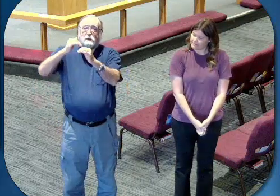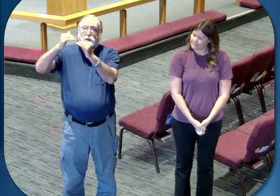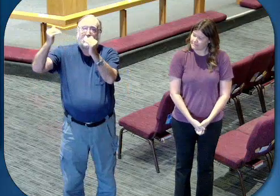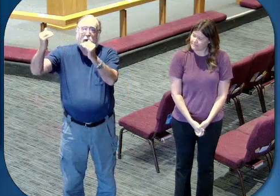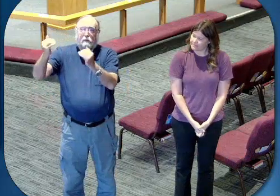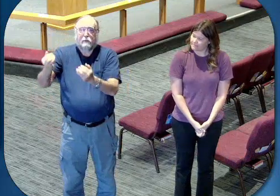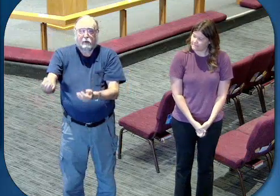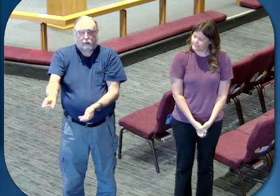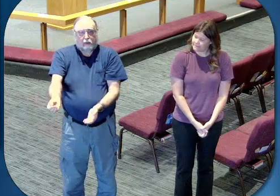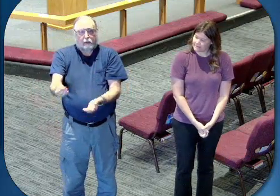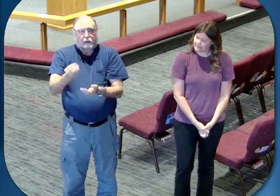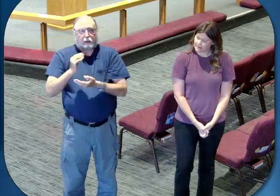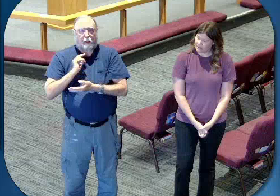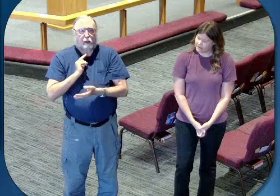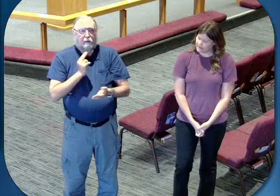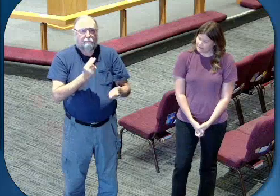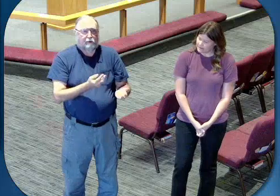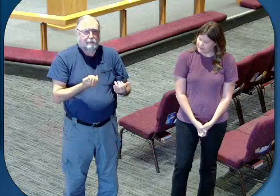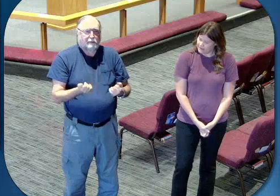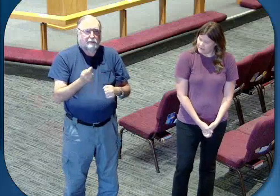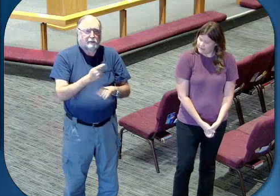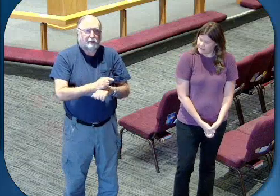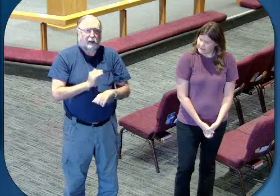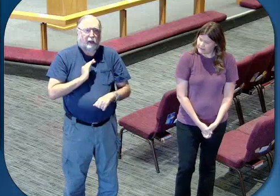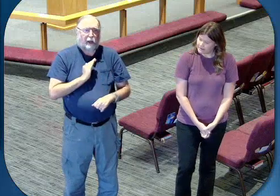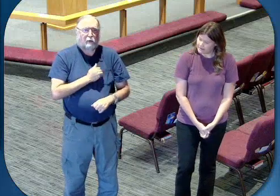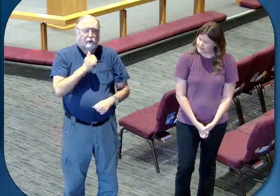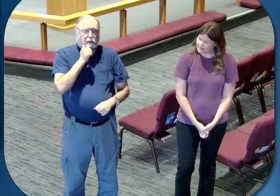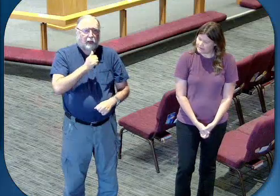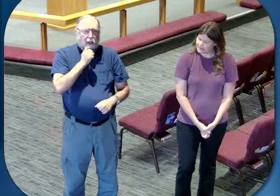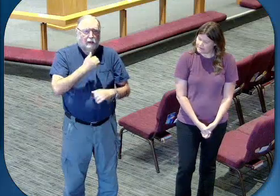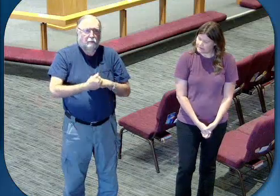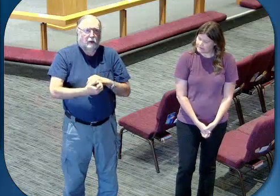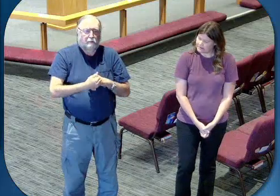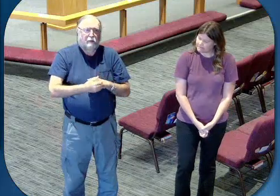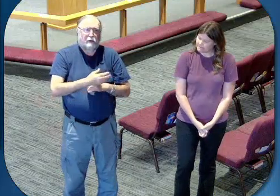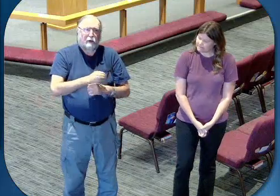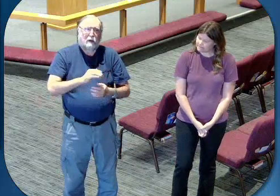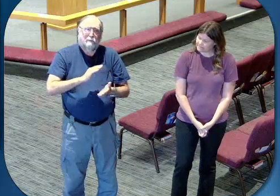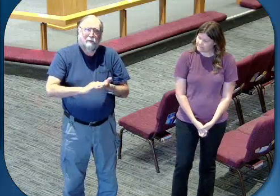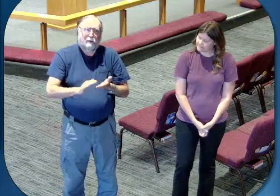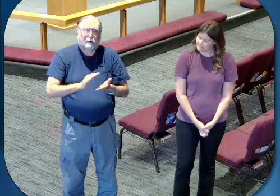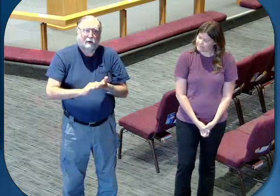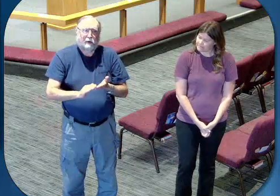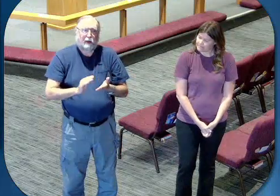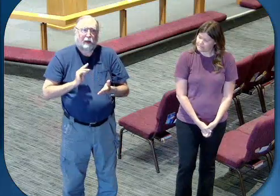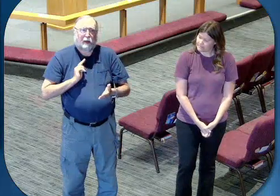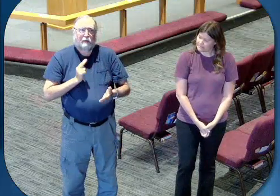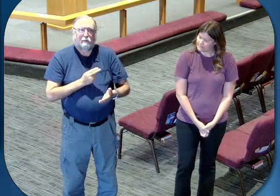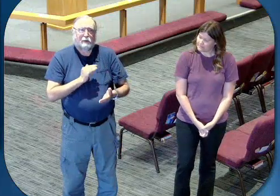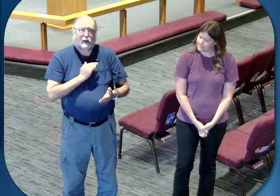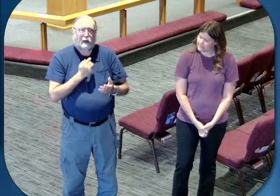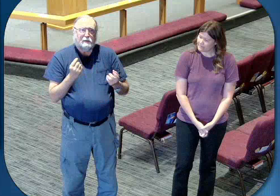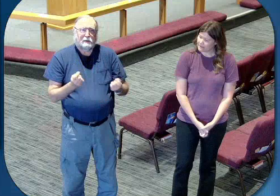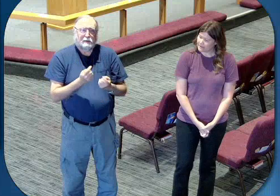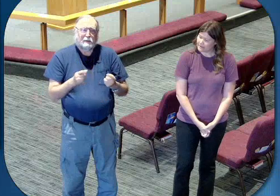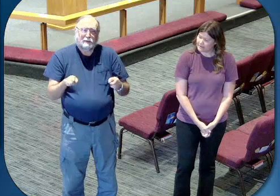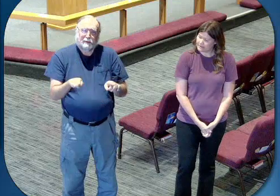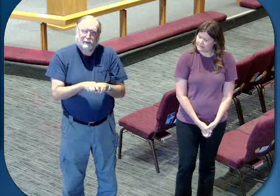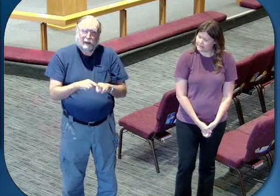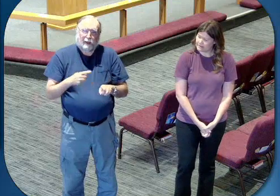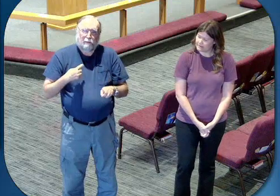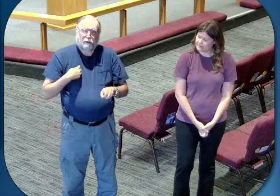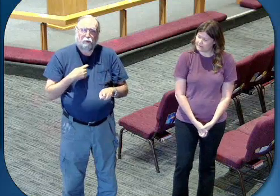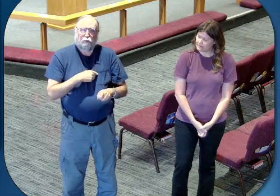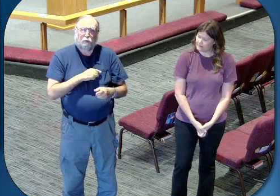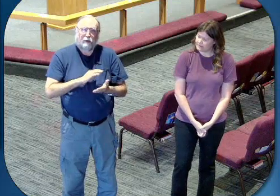it is in heaven. Give us this day our daily bread, and forgive us our trespasses as we forgive those